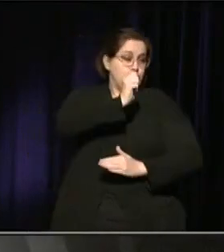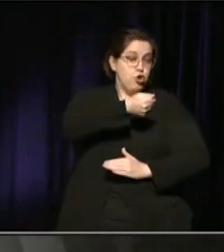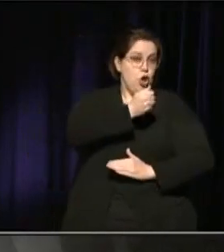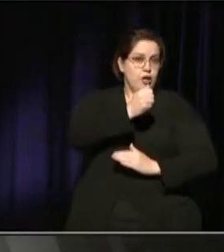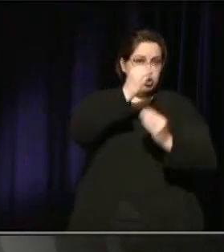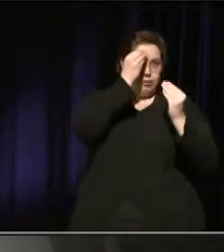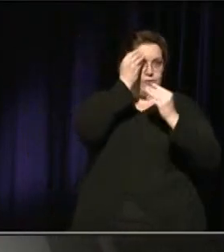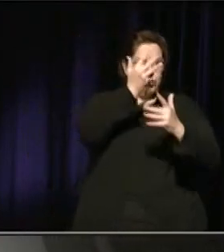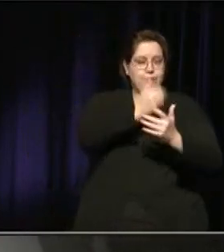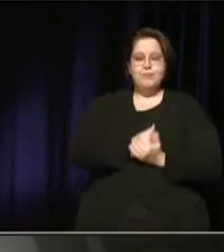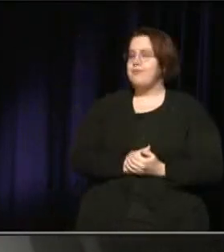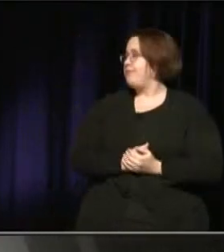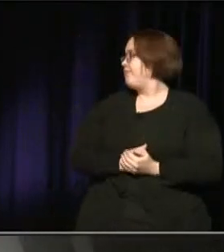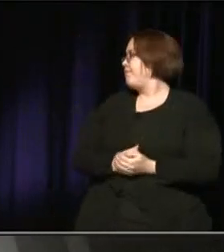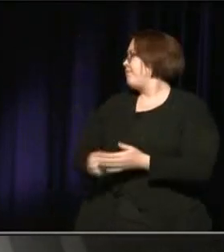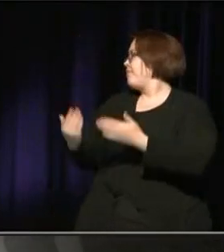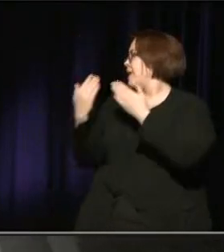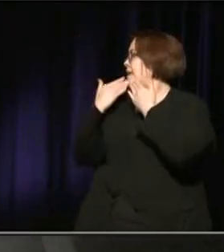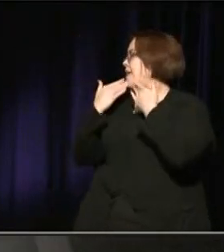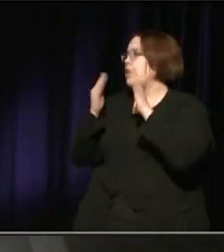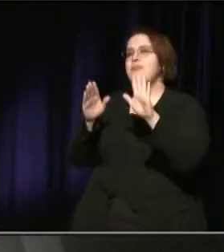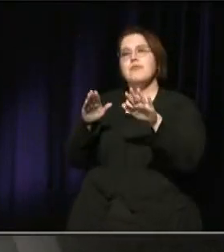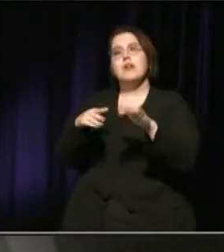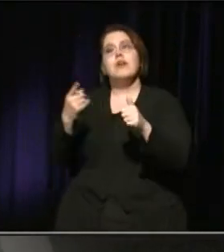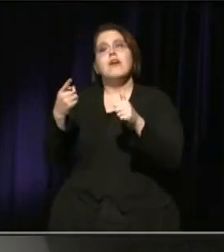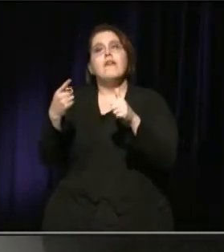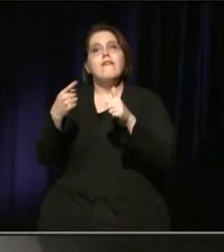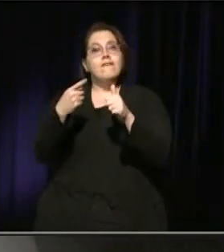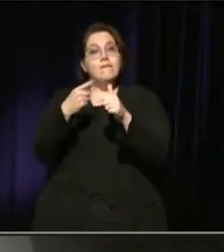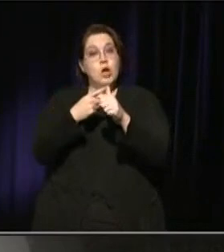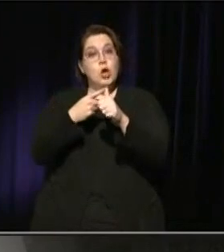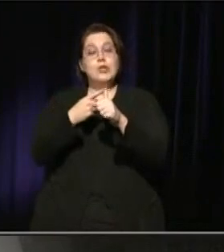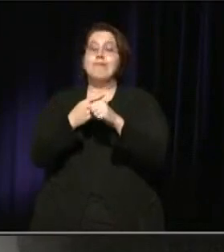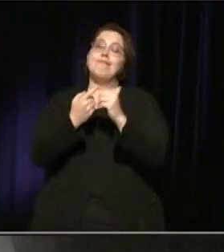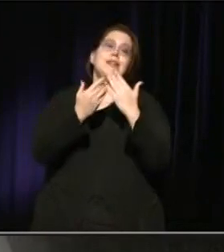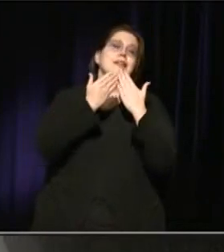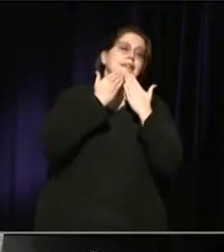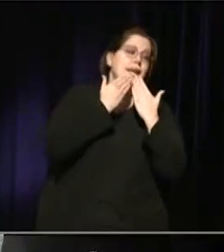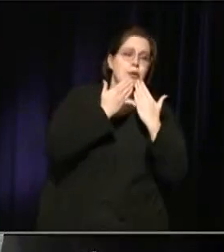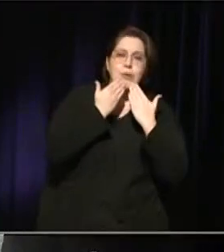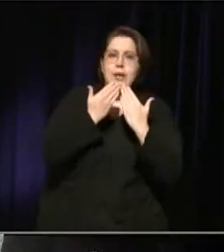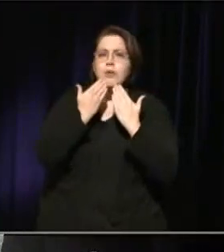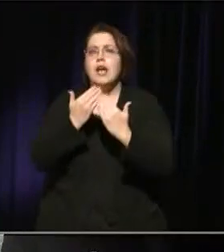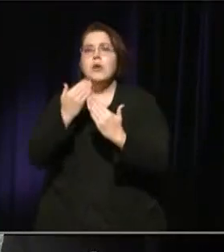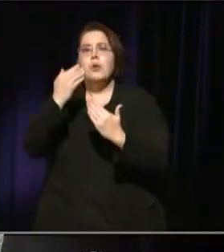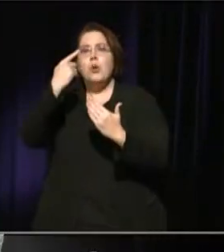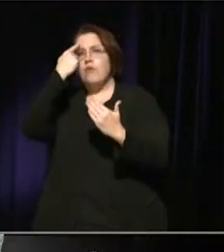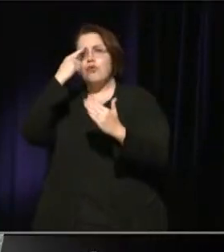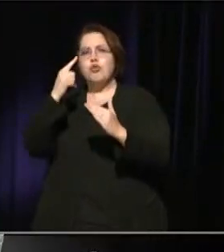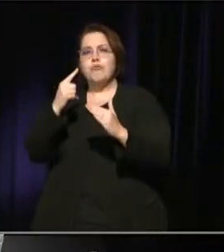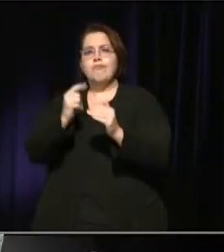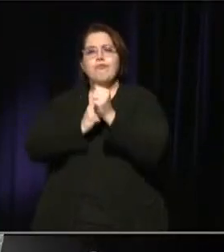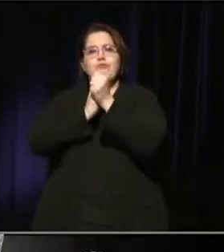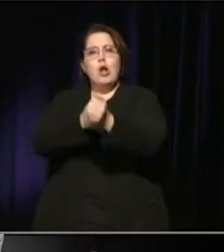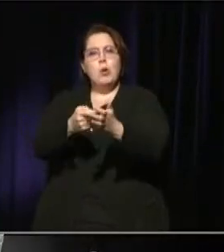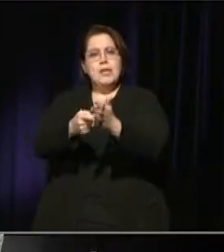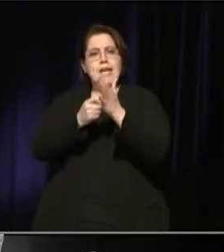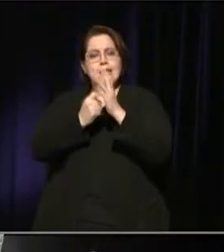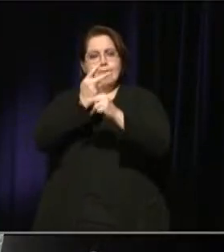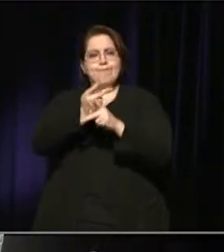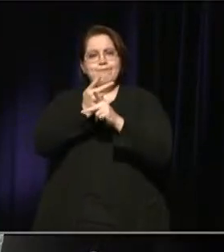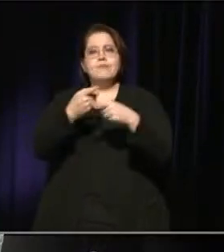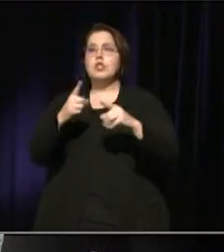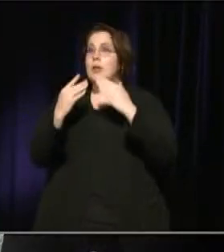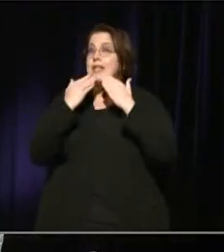update. Judge Wolf? Yeah, thanks, Mayor. Let me first of all thank everybody for taking the necessary precautions over the